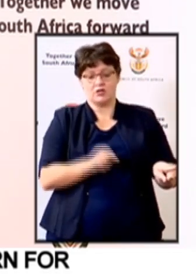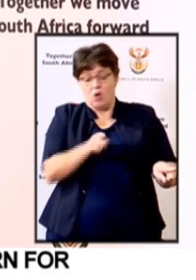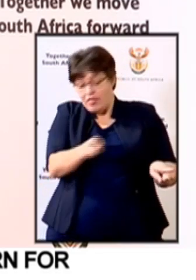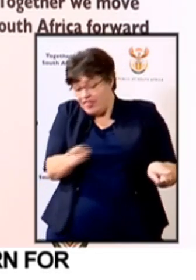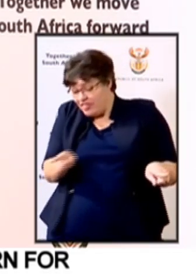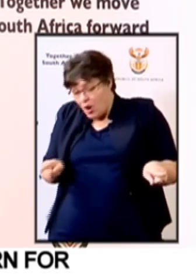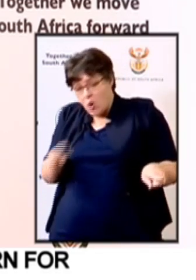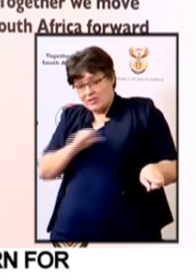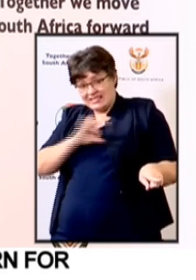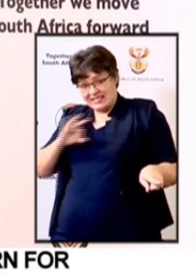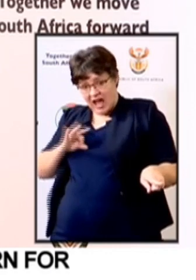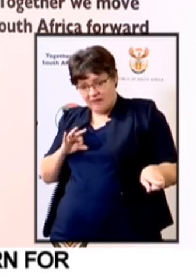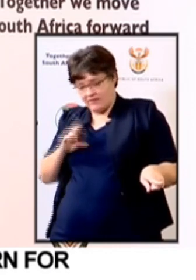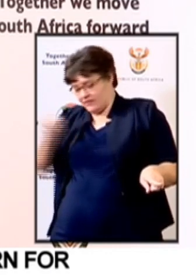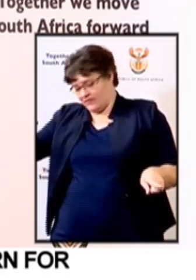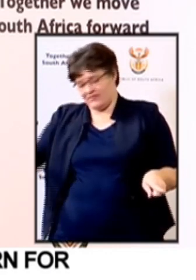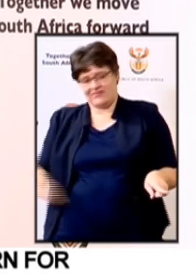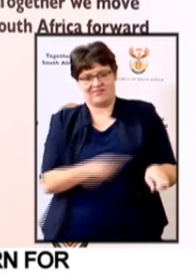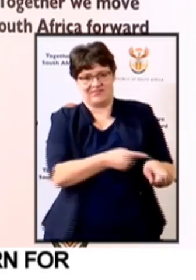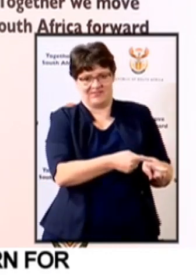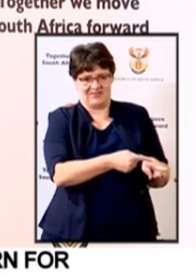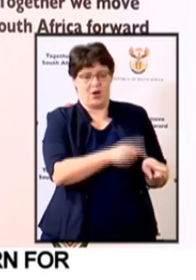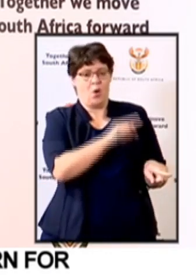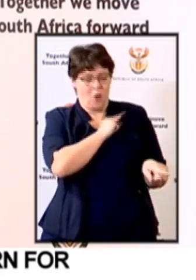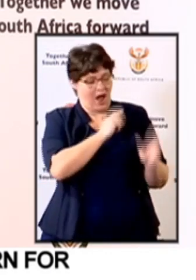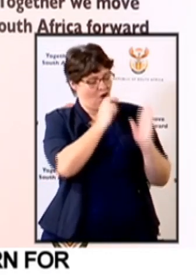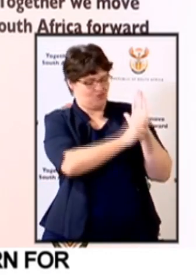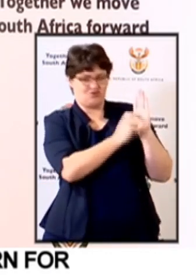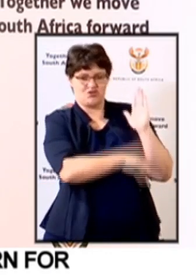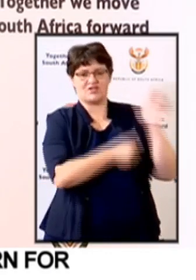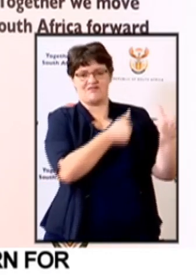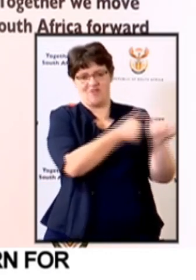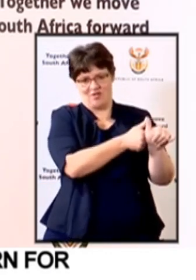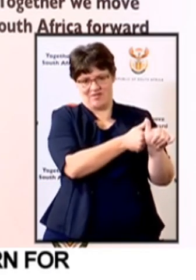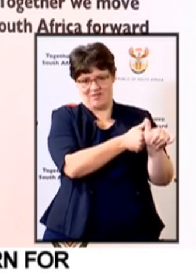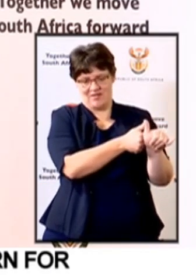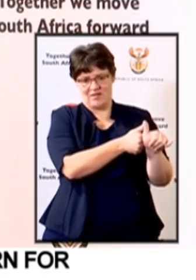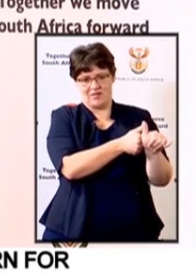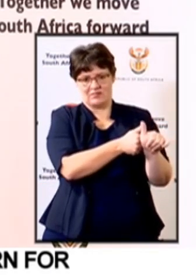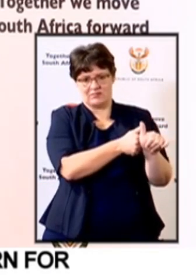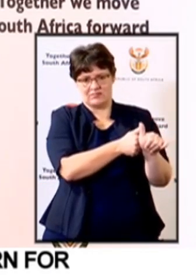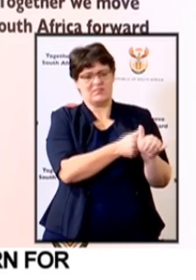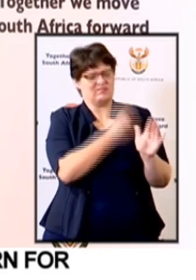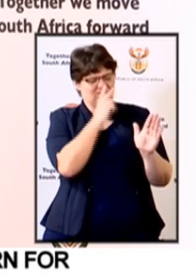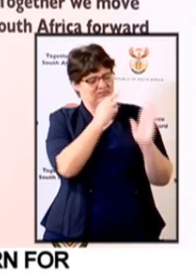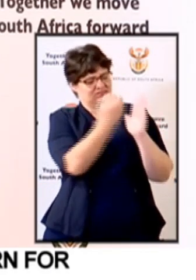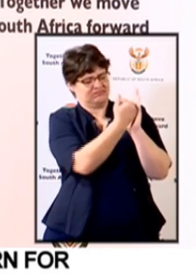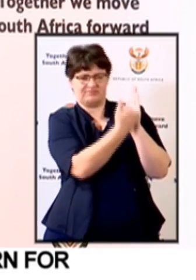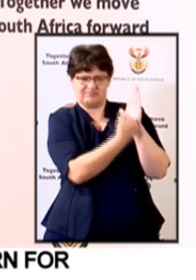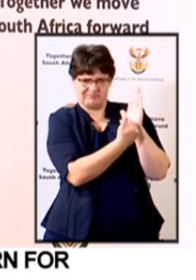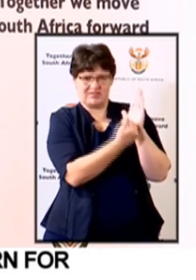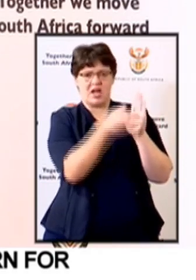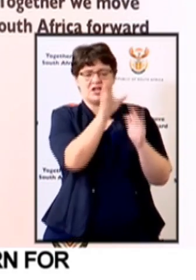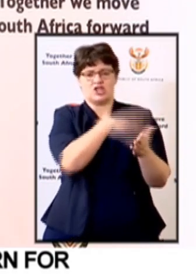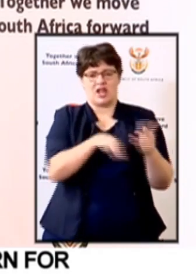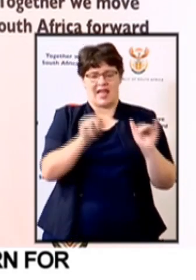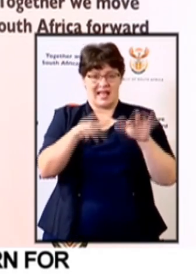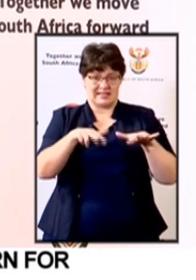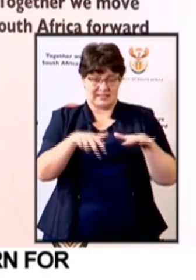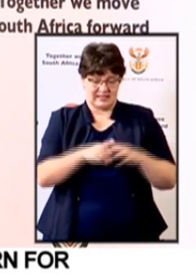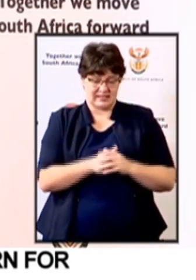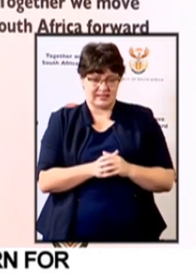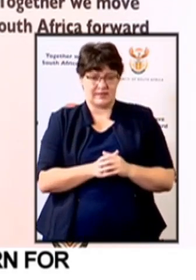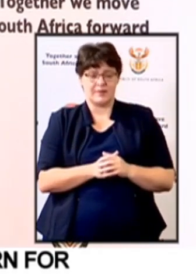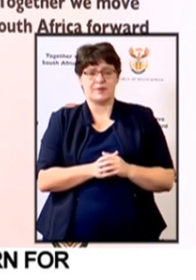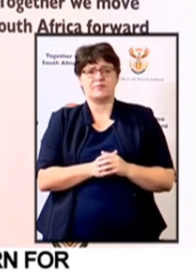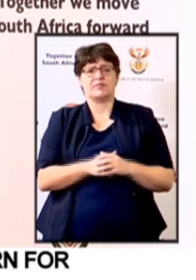in the further measures that have been introduced through Circular 18, and furthermore to be able to